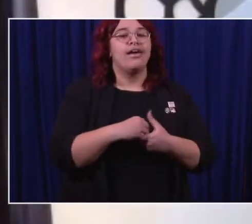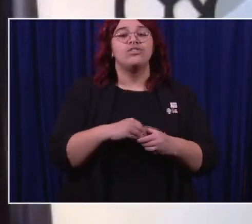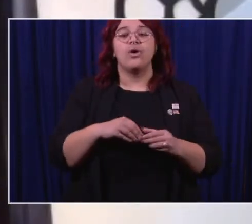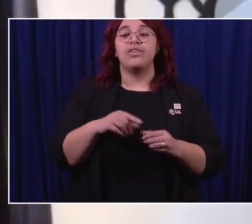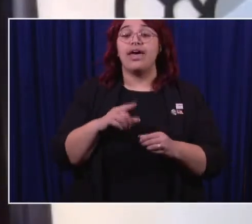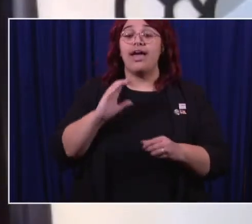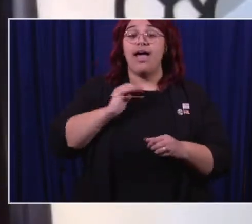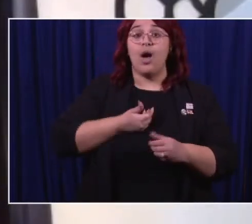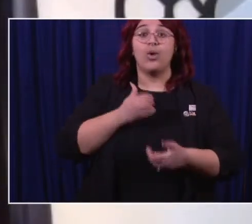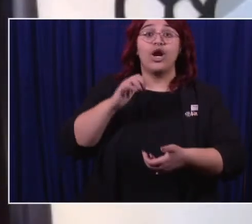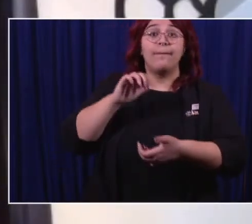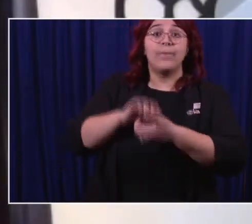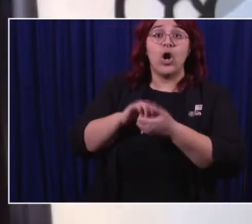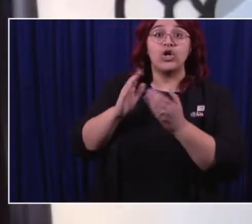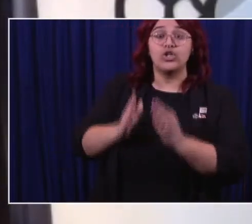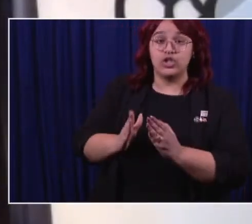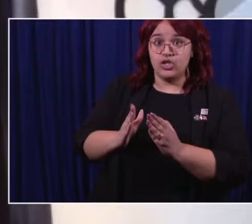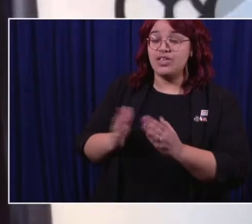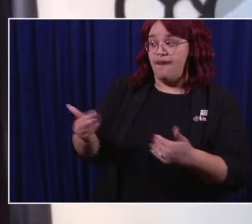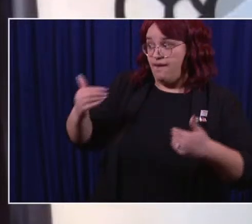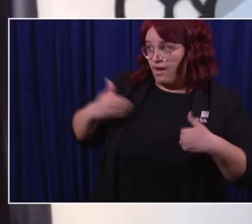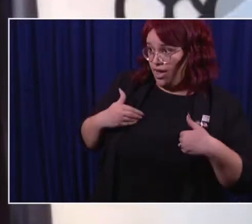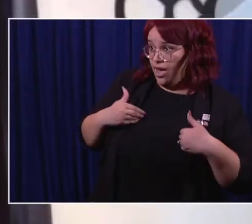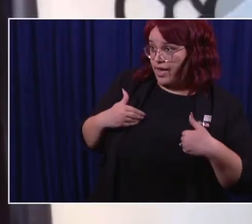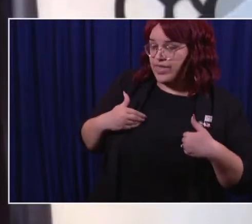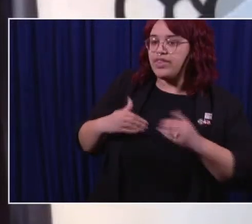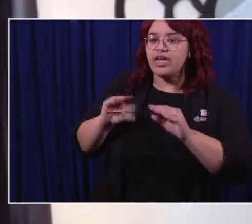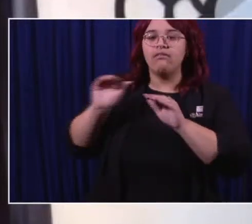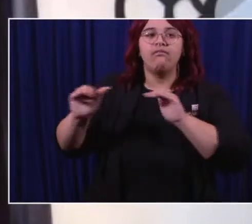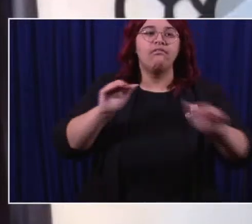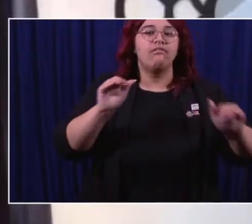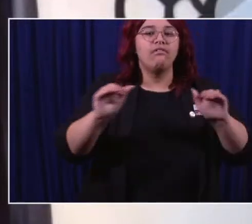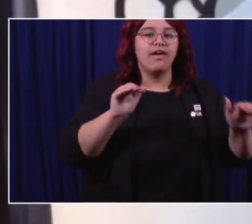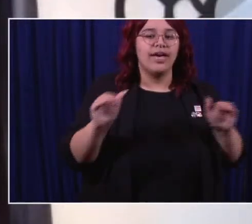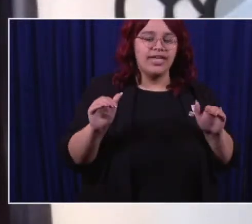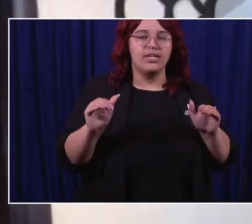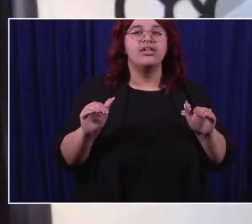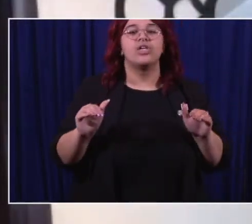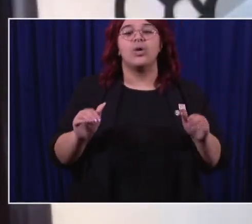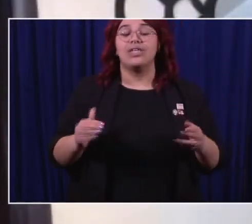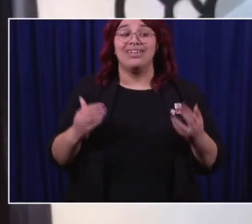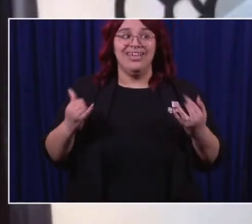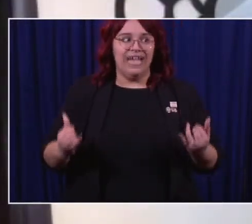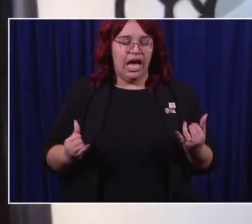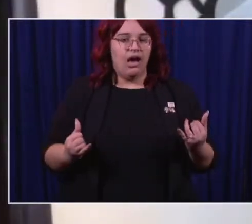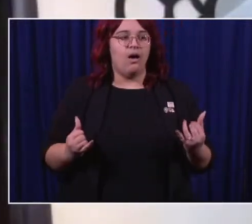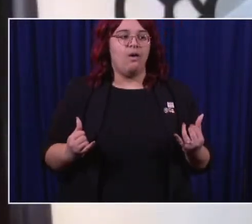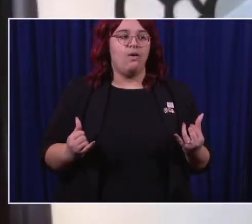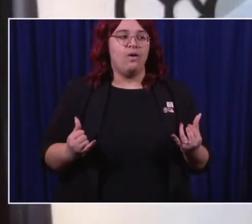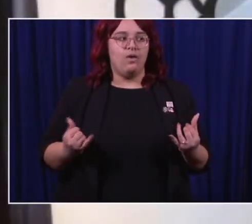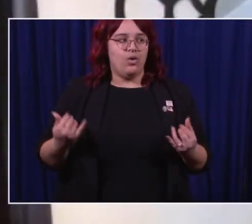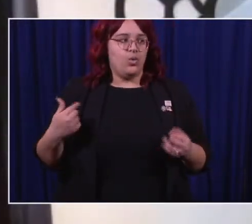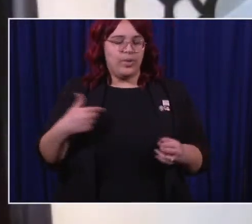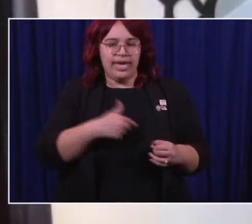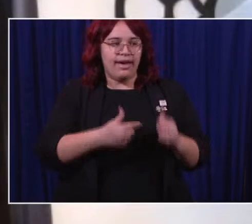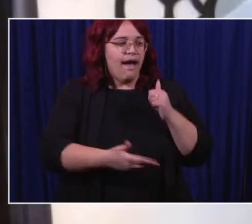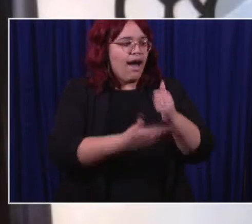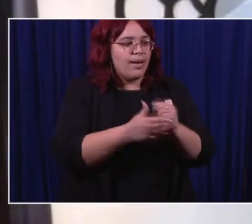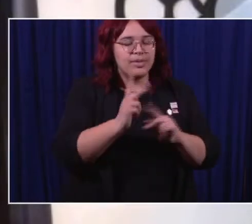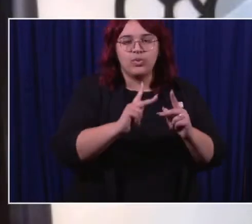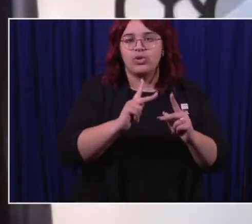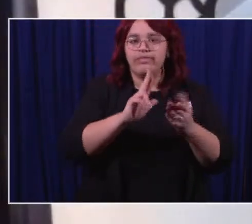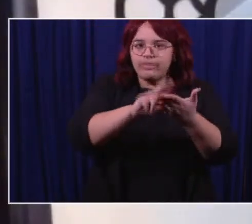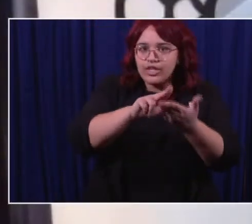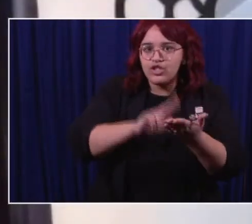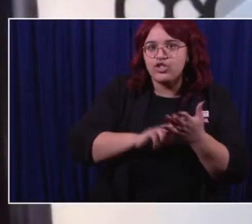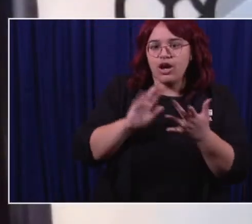trusted partners working with us, and then knock down those things. Transportation, making sure they can get registered, making sure